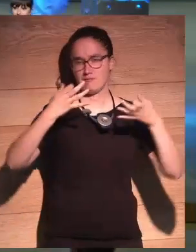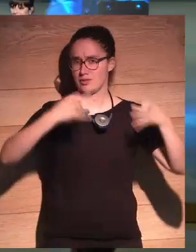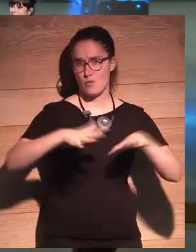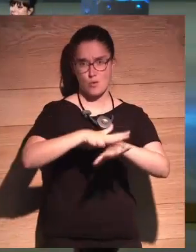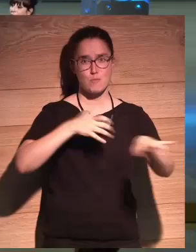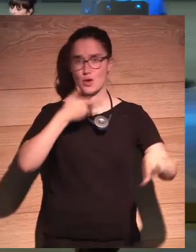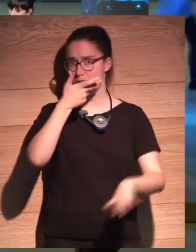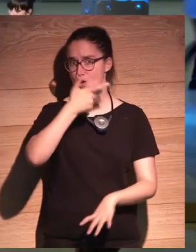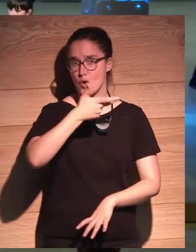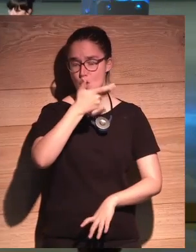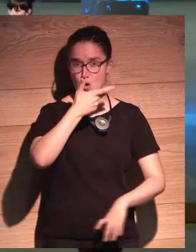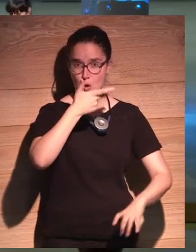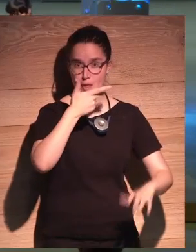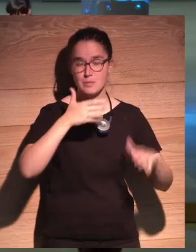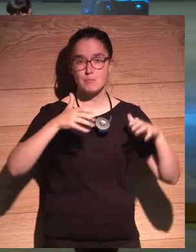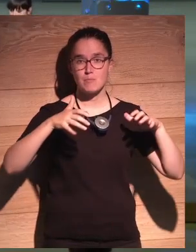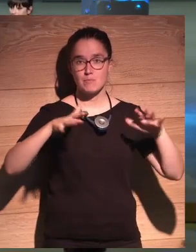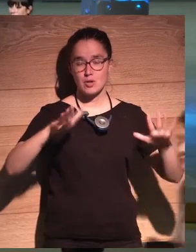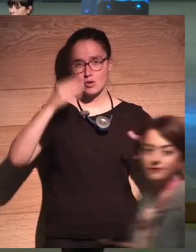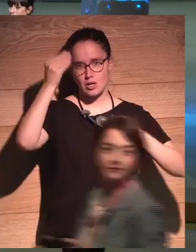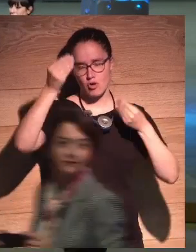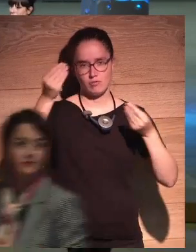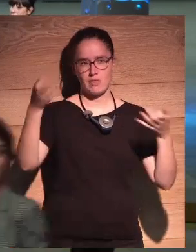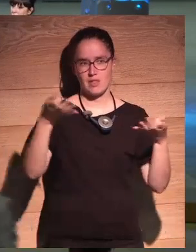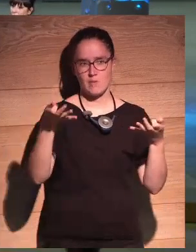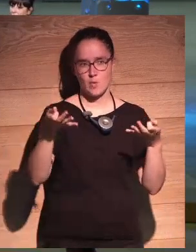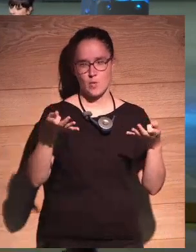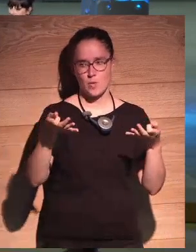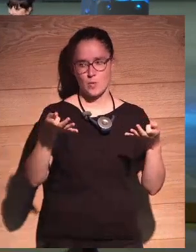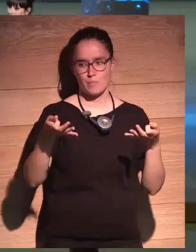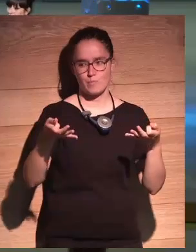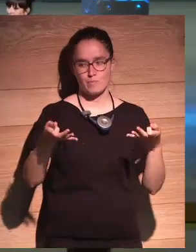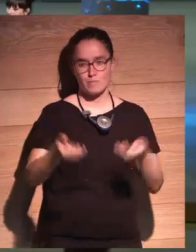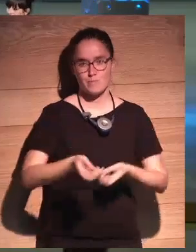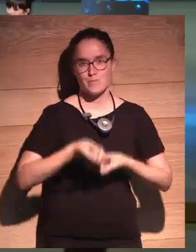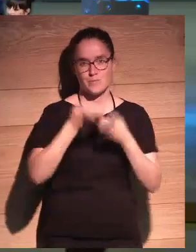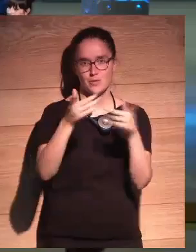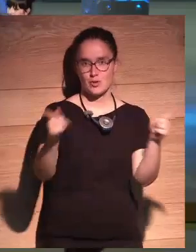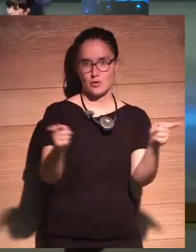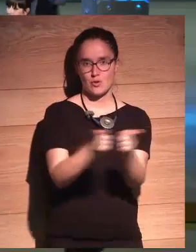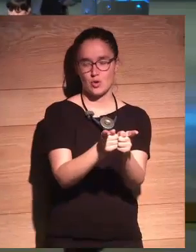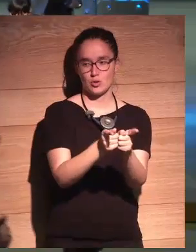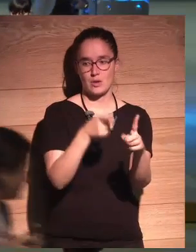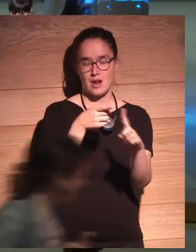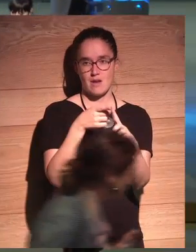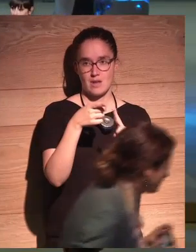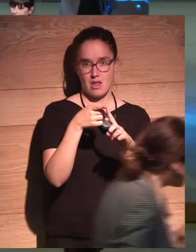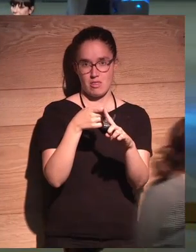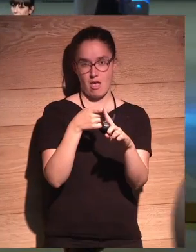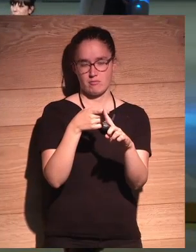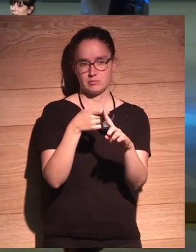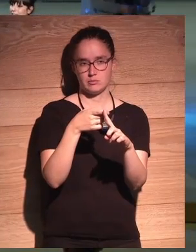is about. Probably many of you have heard about Días Nórdicos, but I think it is good